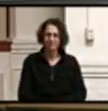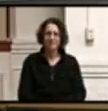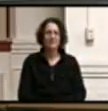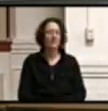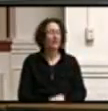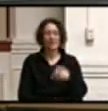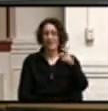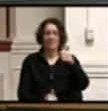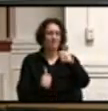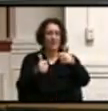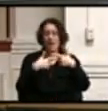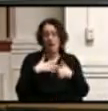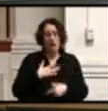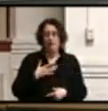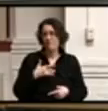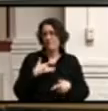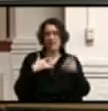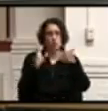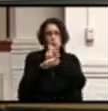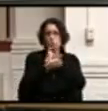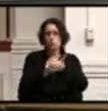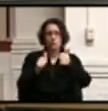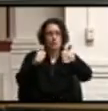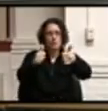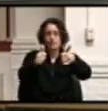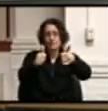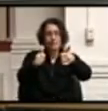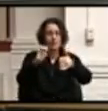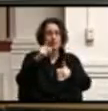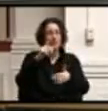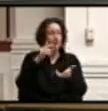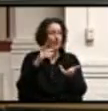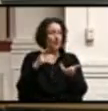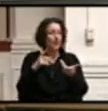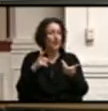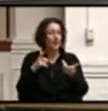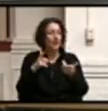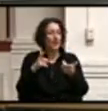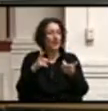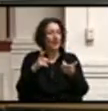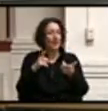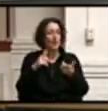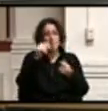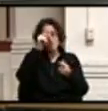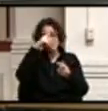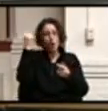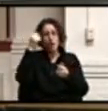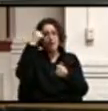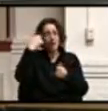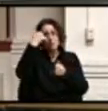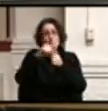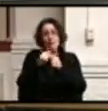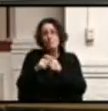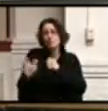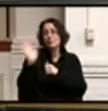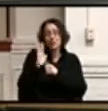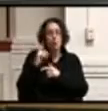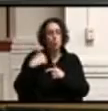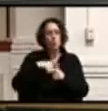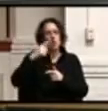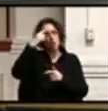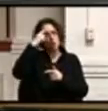nice solution, particularly given that initially we started this with the idea that there'd be a new basement.